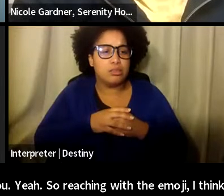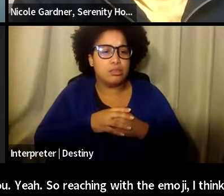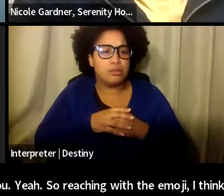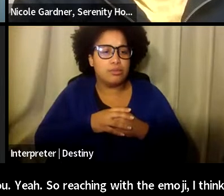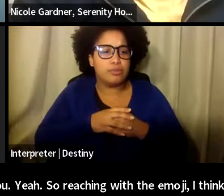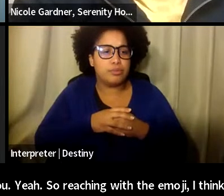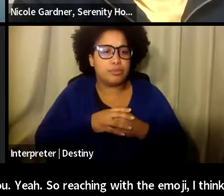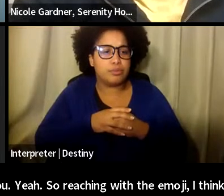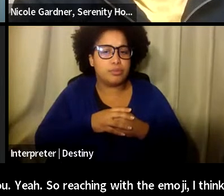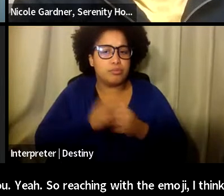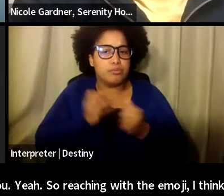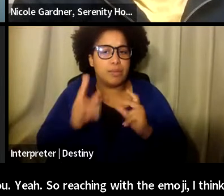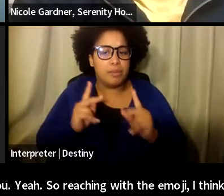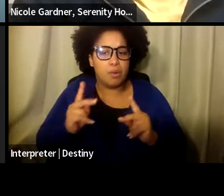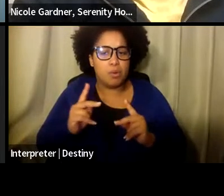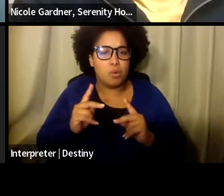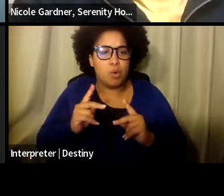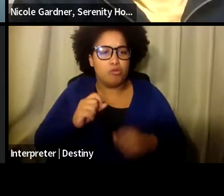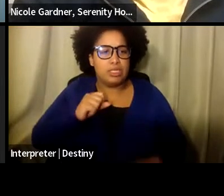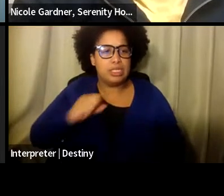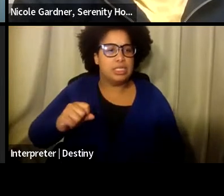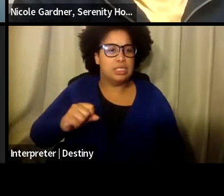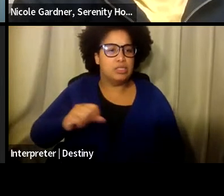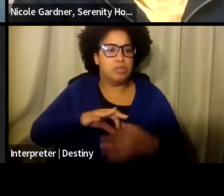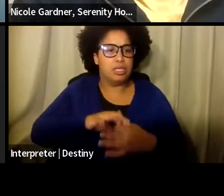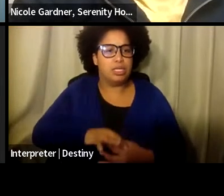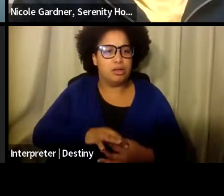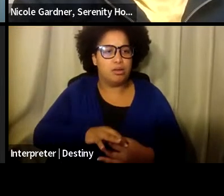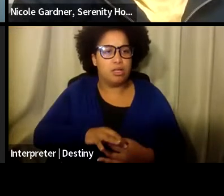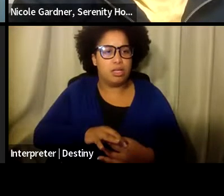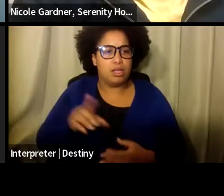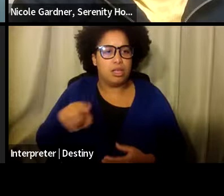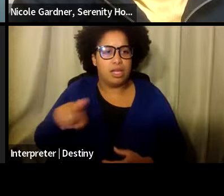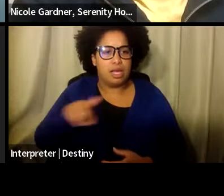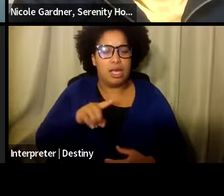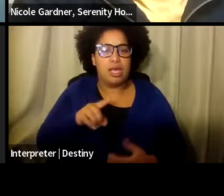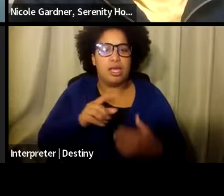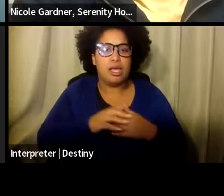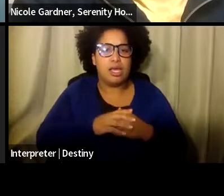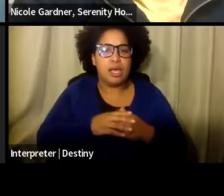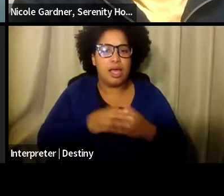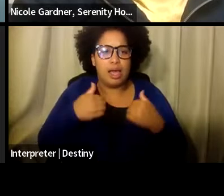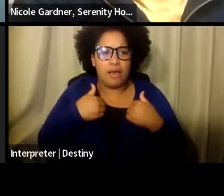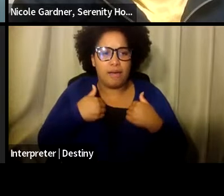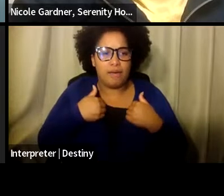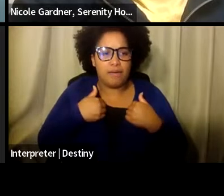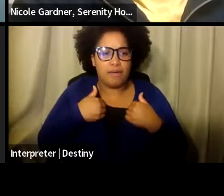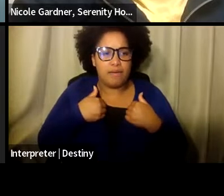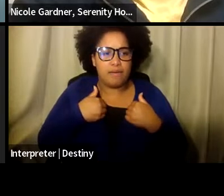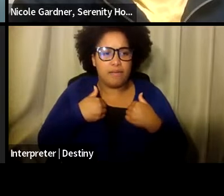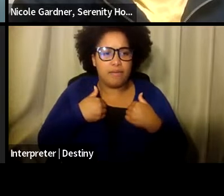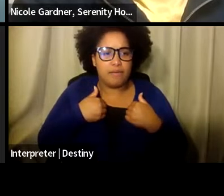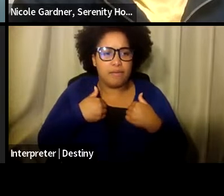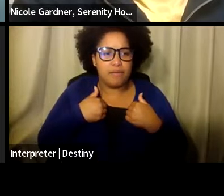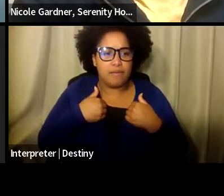a large number of people who are resistant to the vaccine, who I would say have kind of a